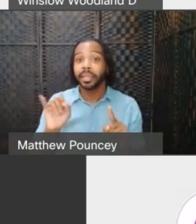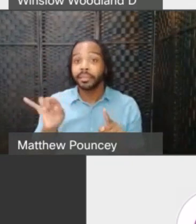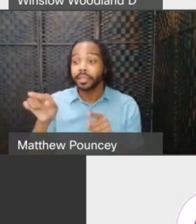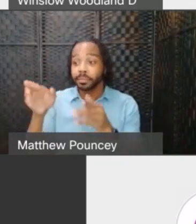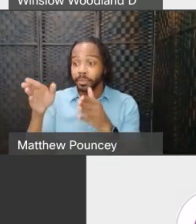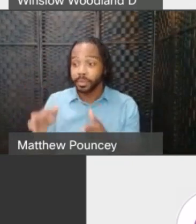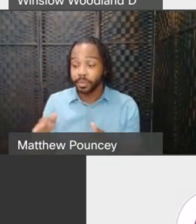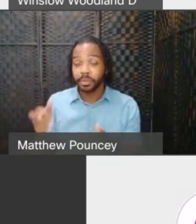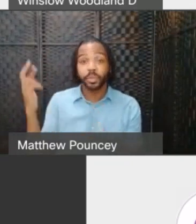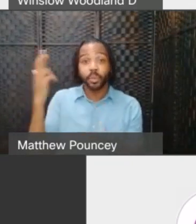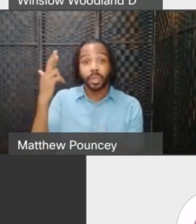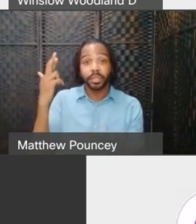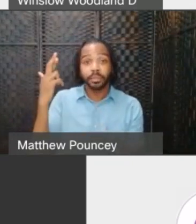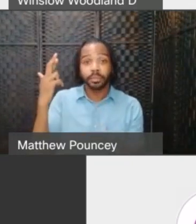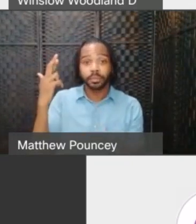the reason for it